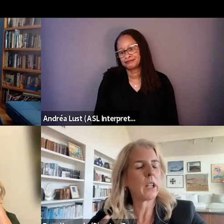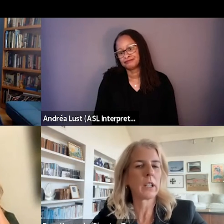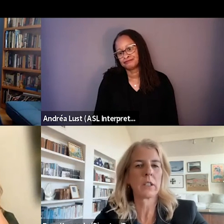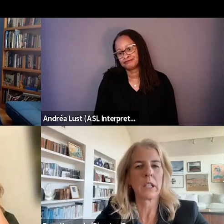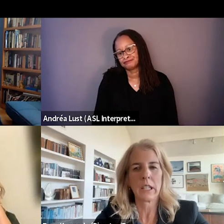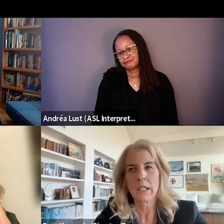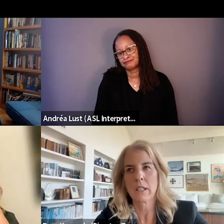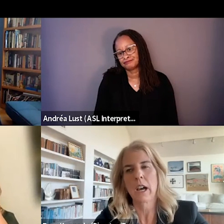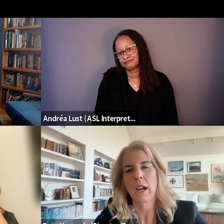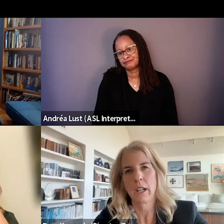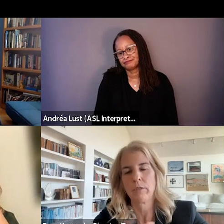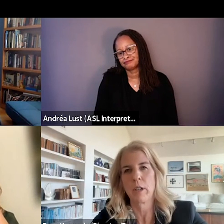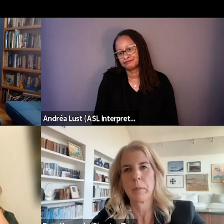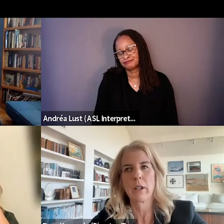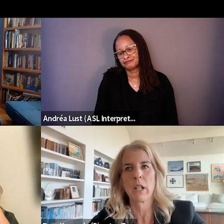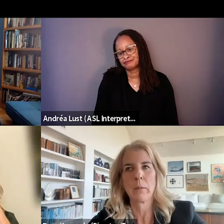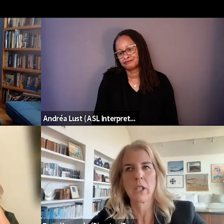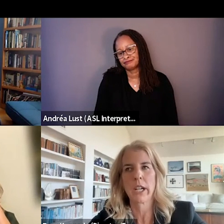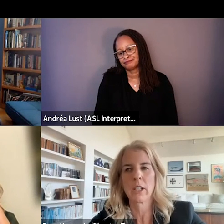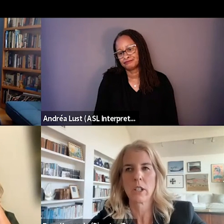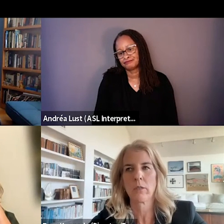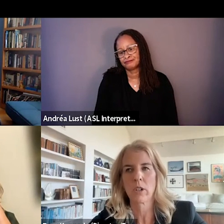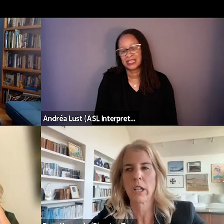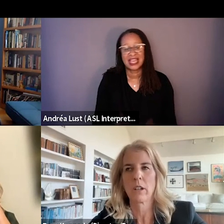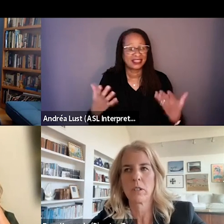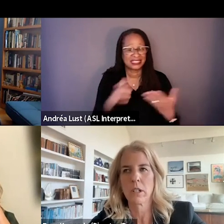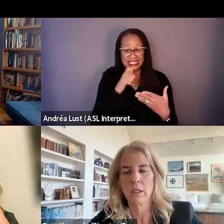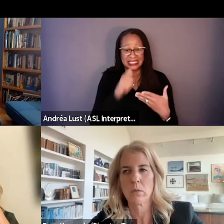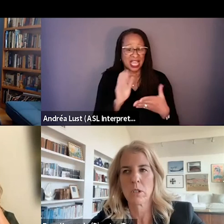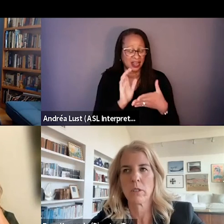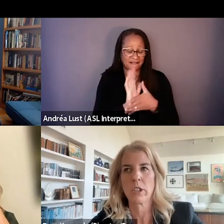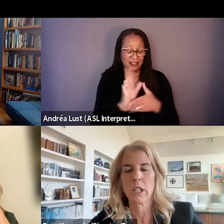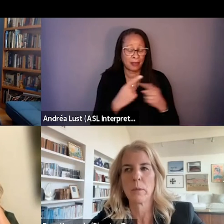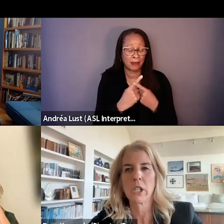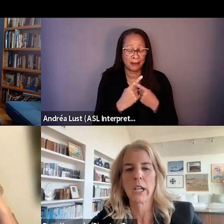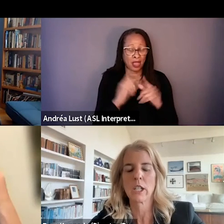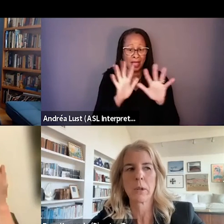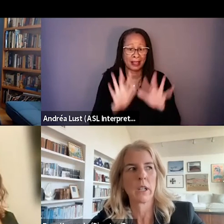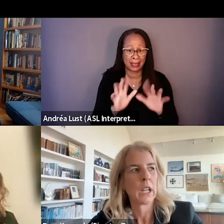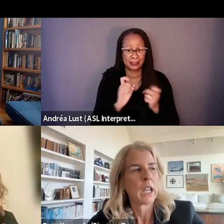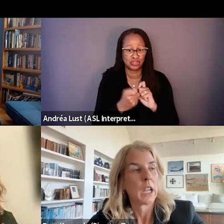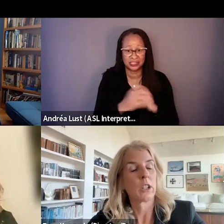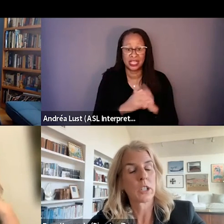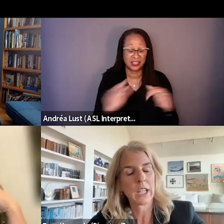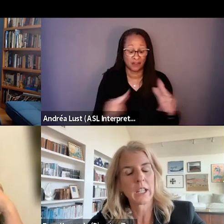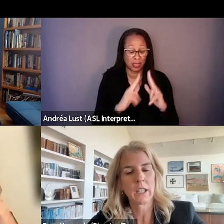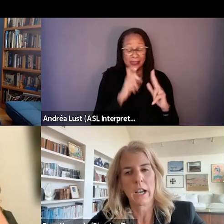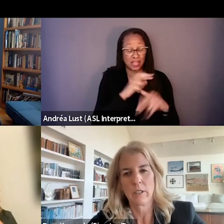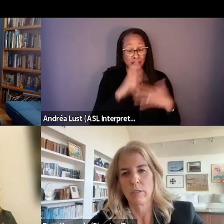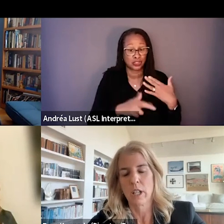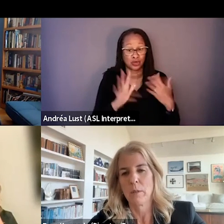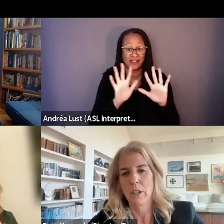I mean, listen, this is not a film about climate change and the volcano was not the result of climate change, but you're